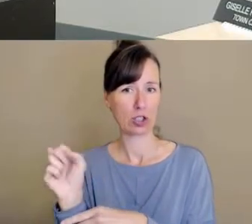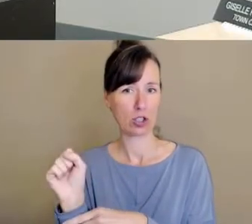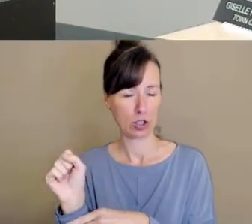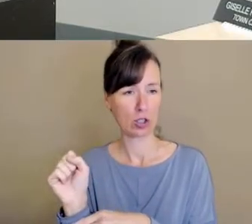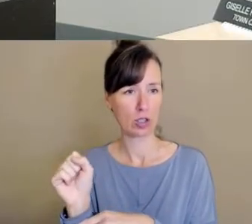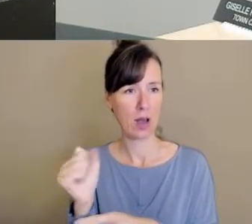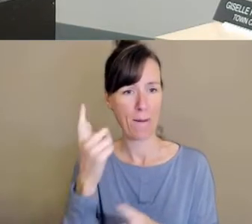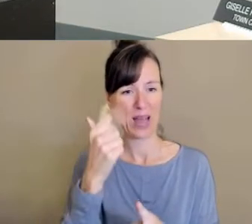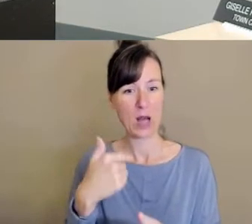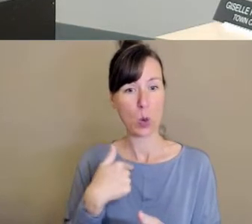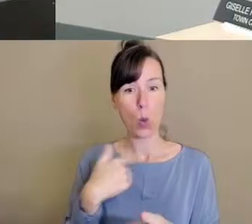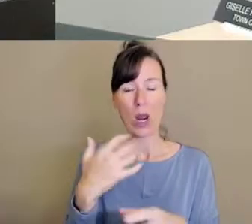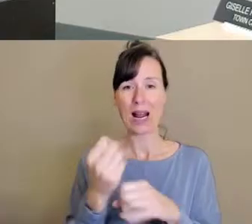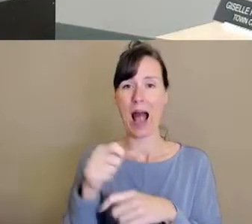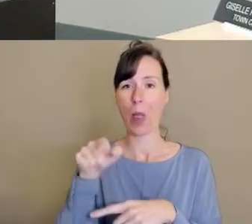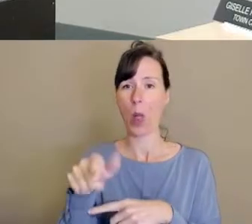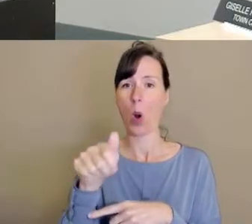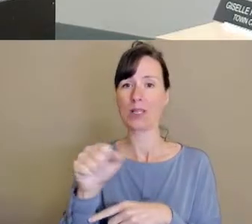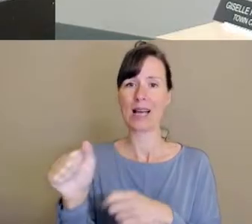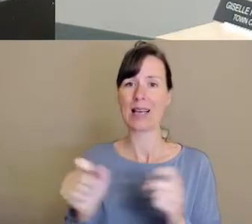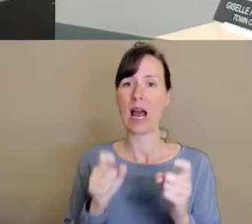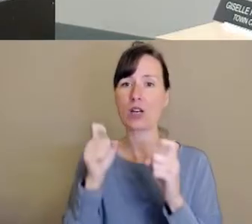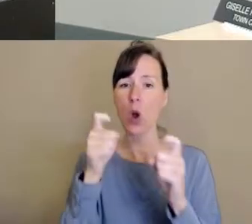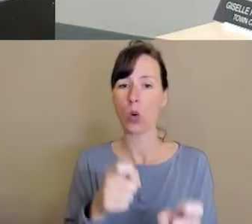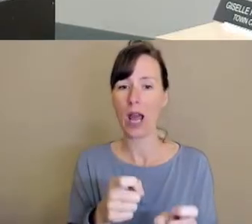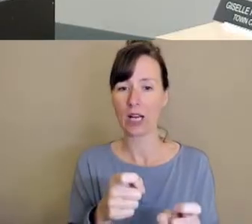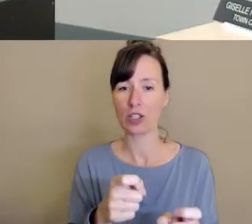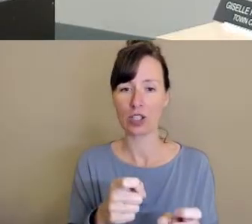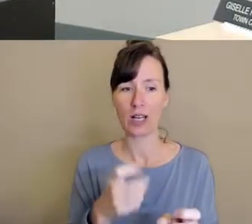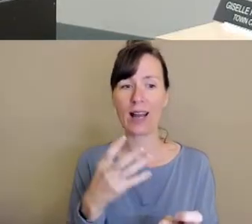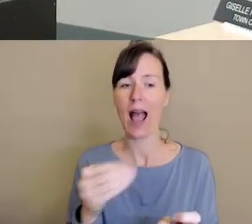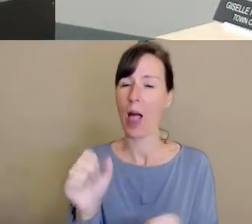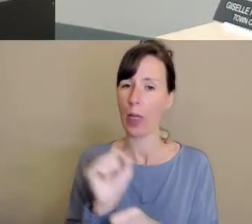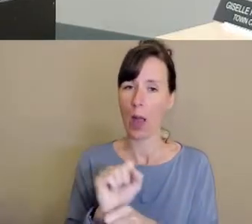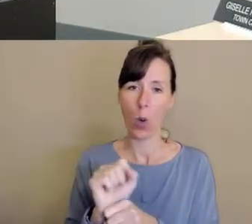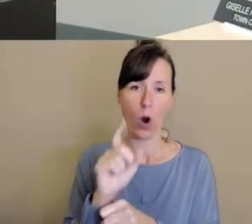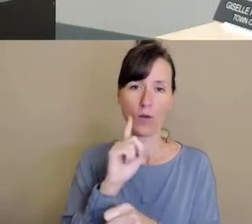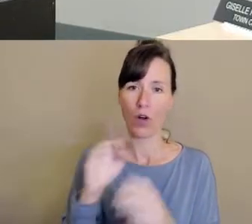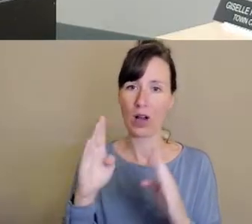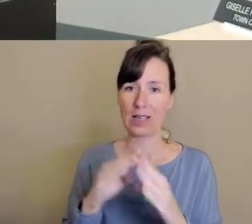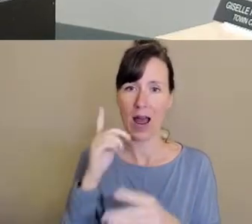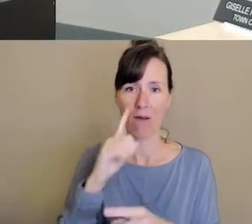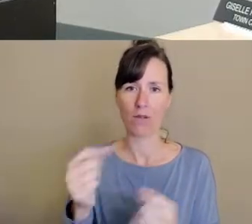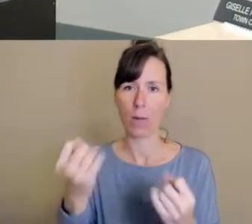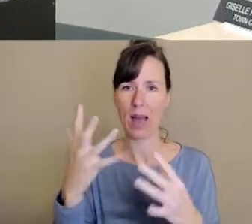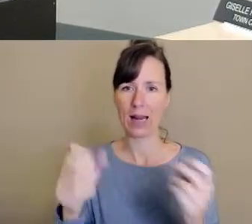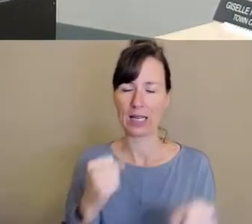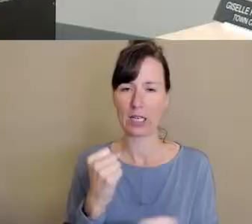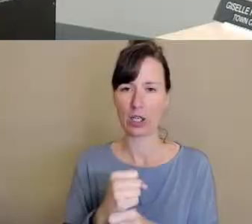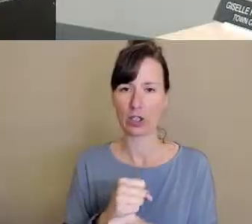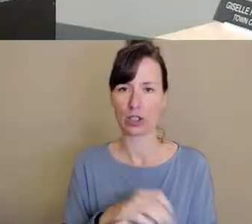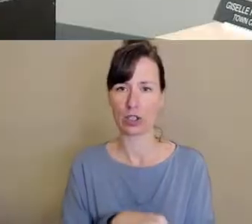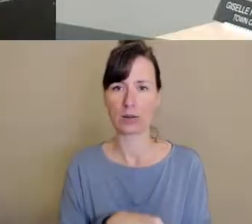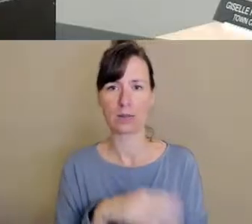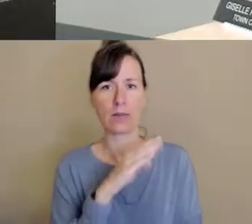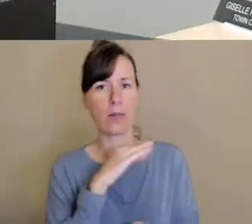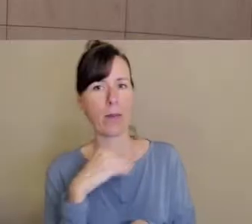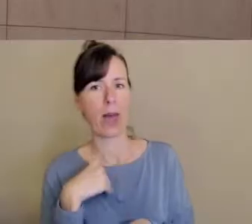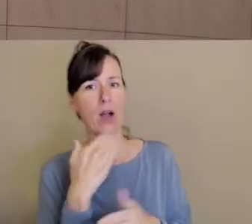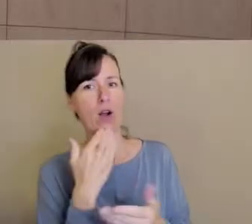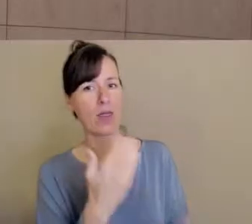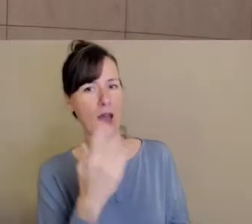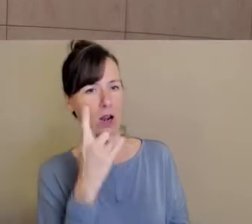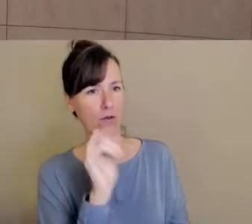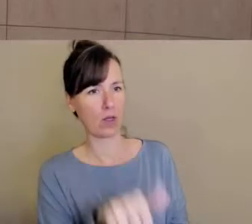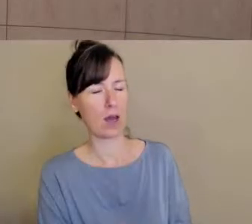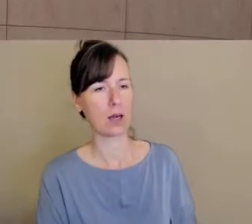a donation, and they worked for the town for many years. Thank you. Thank you for that.